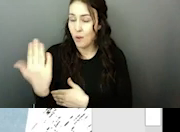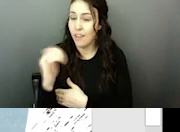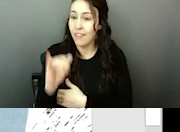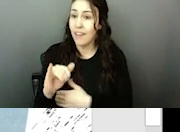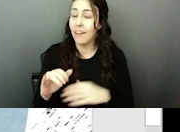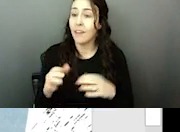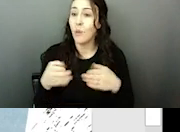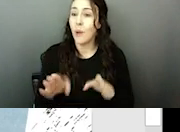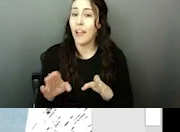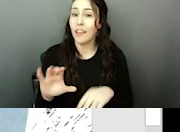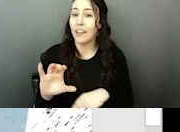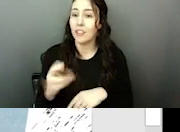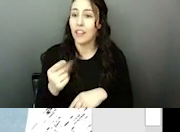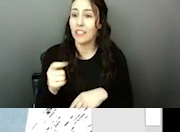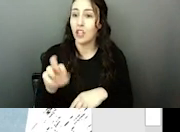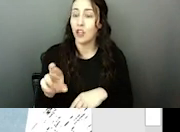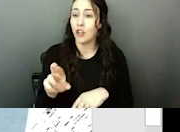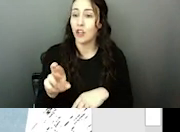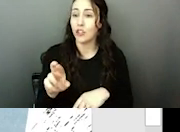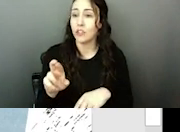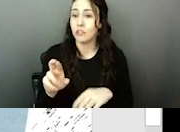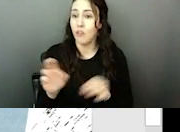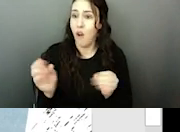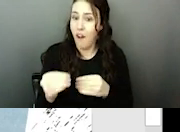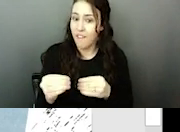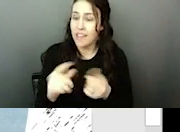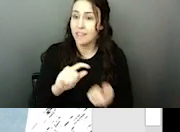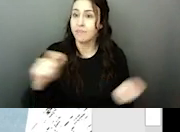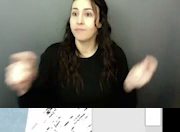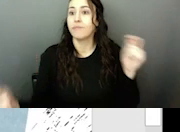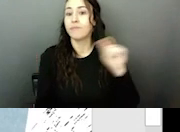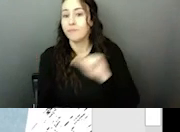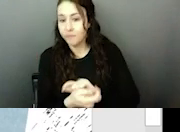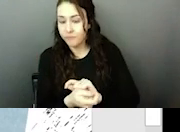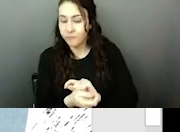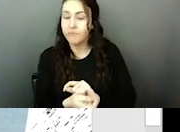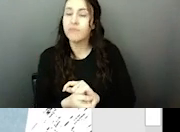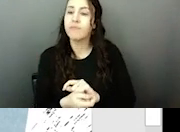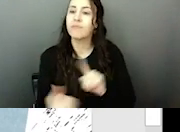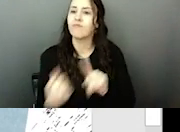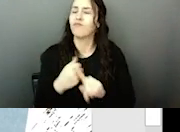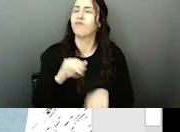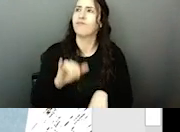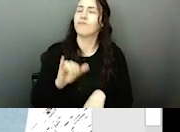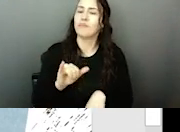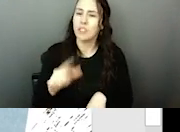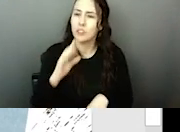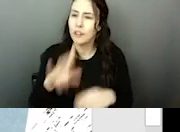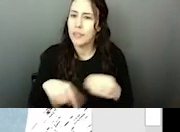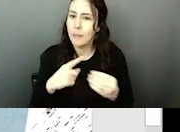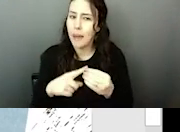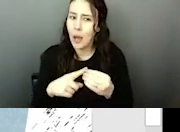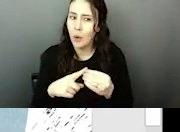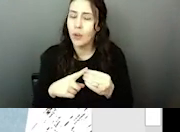evolving. And I was struck as I, particularly she talked about the from to